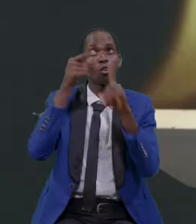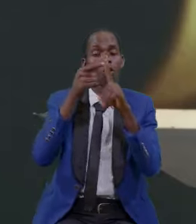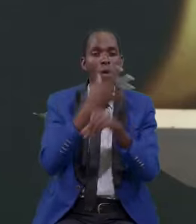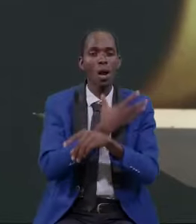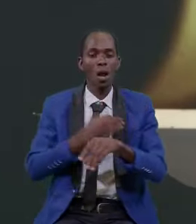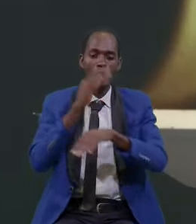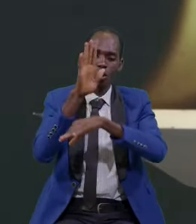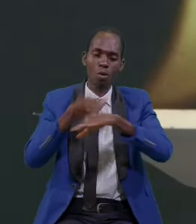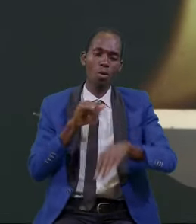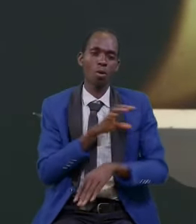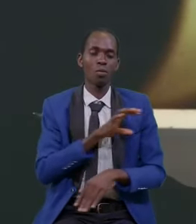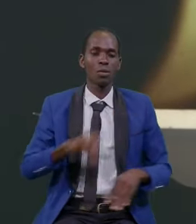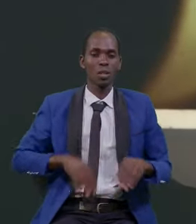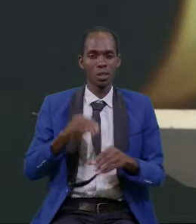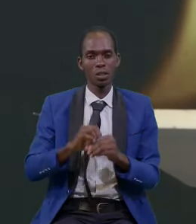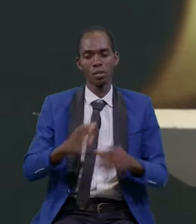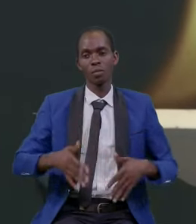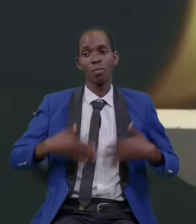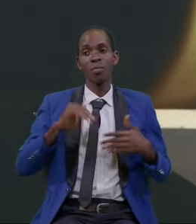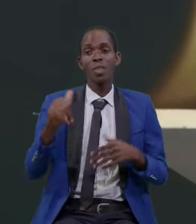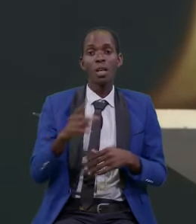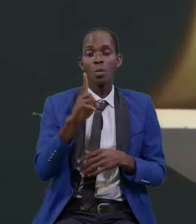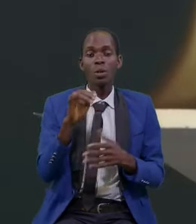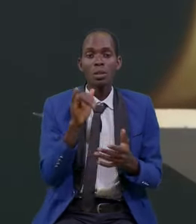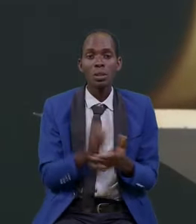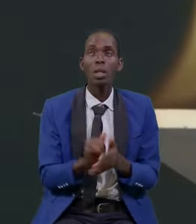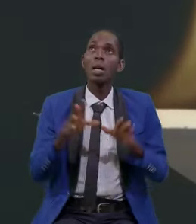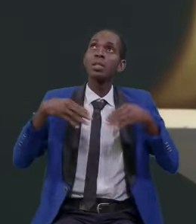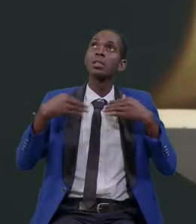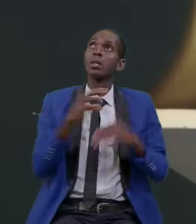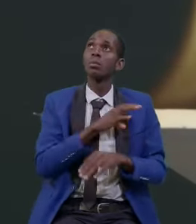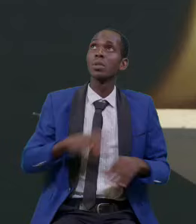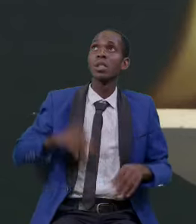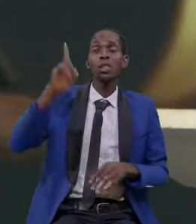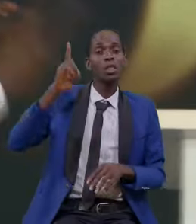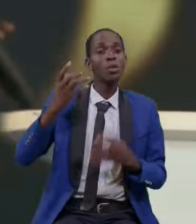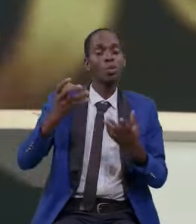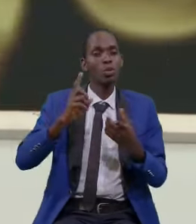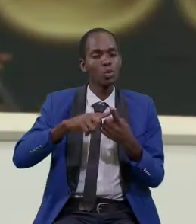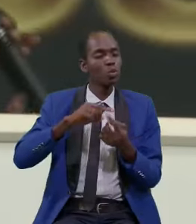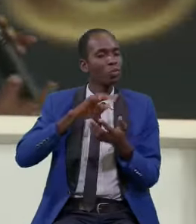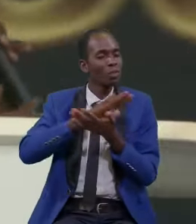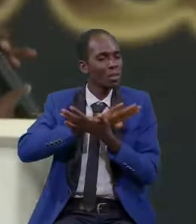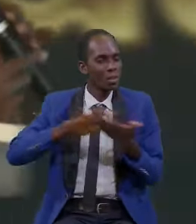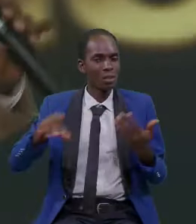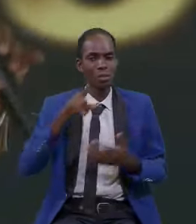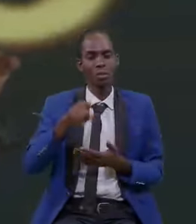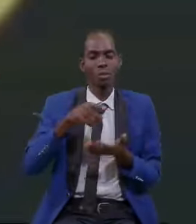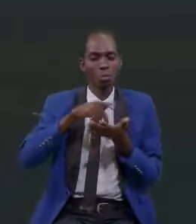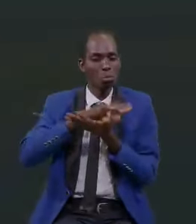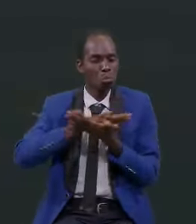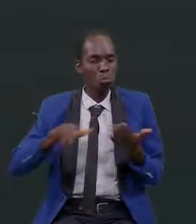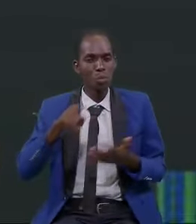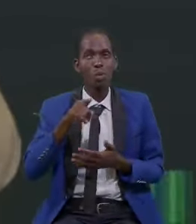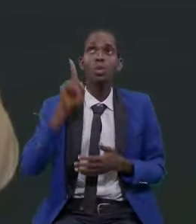to Christ, he wants to so purge you. He wants to so purify you. He wants to so